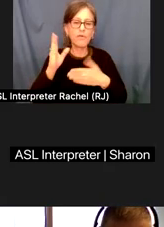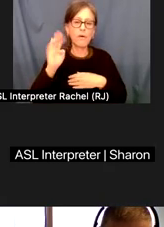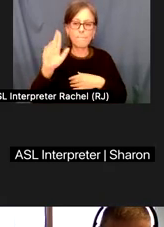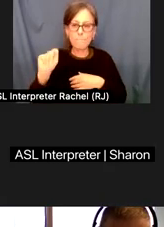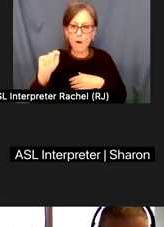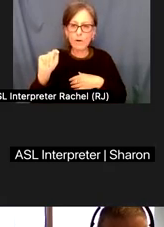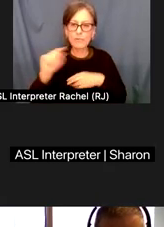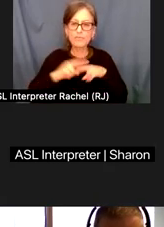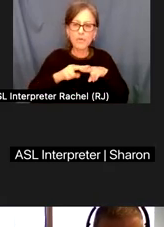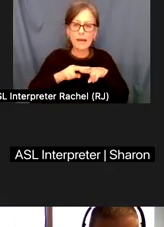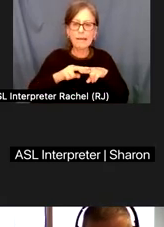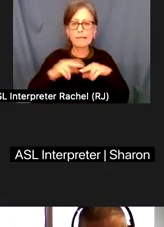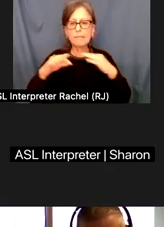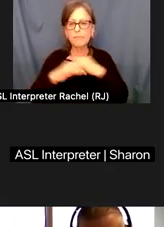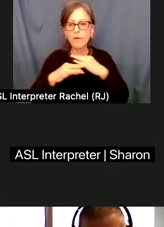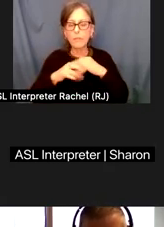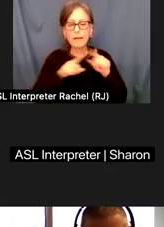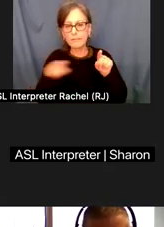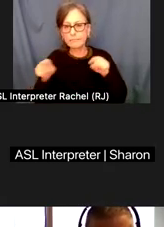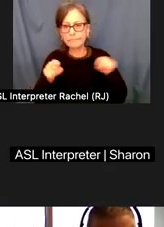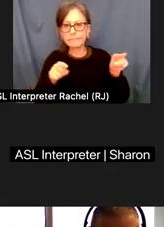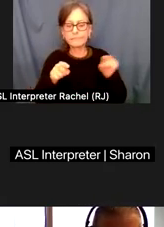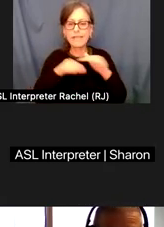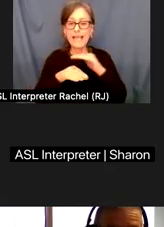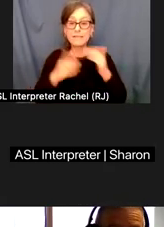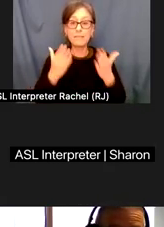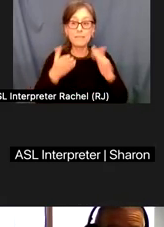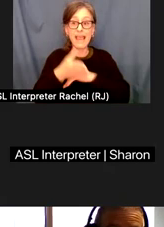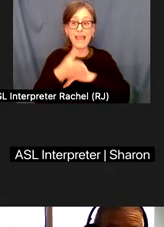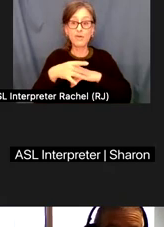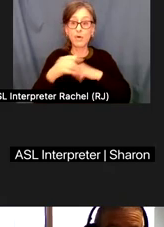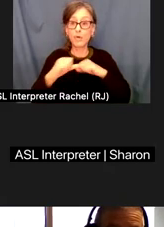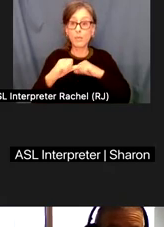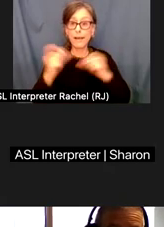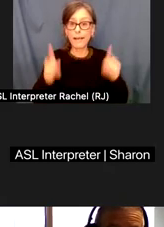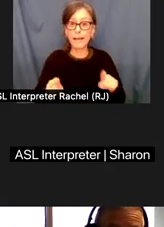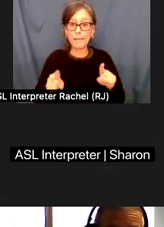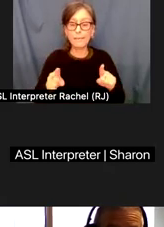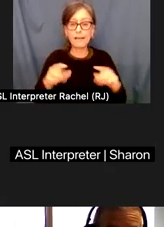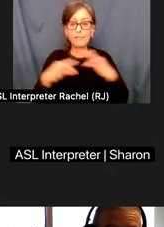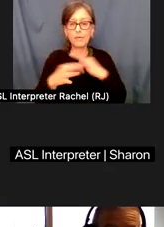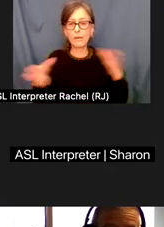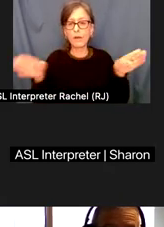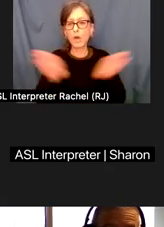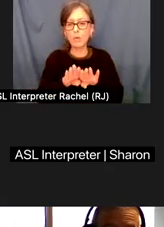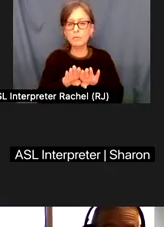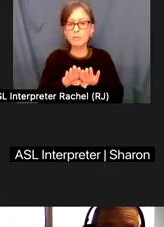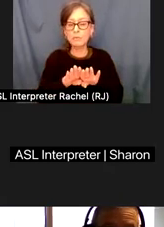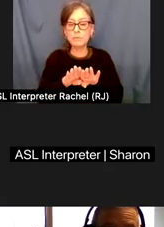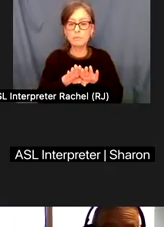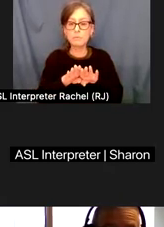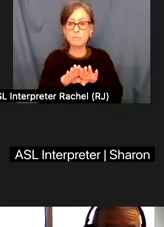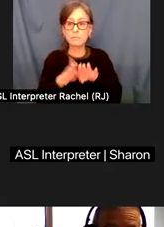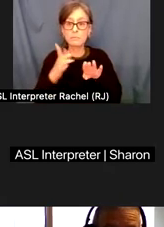access. It may be that after an earthquake, the freeways are closed not because they